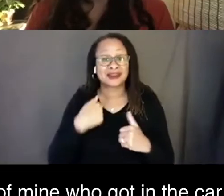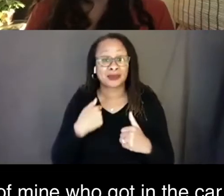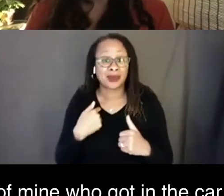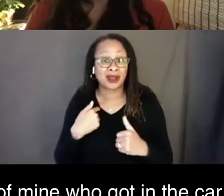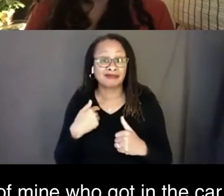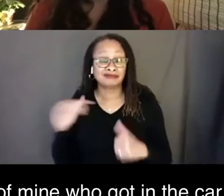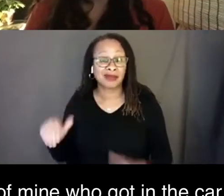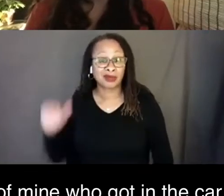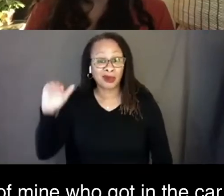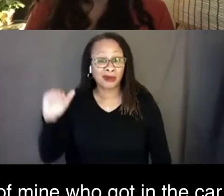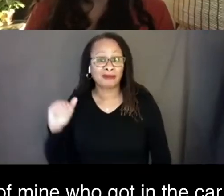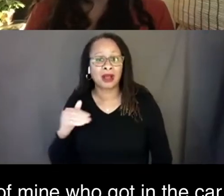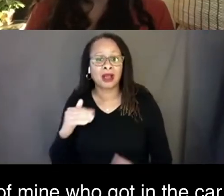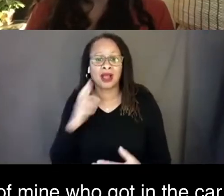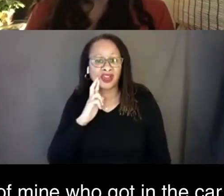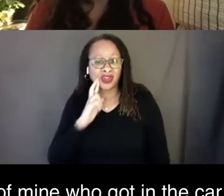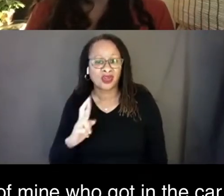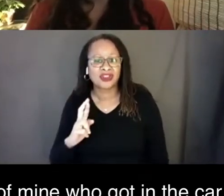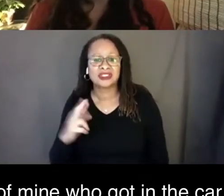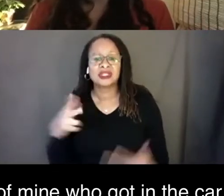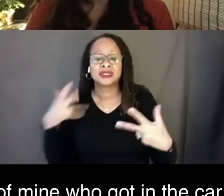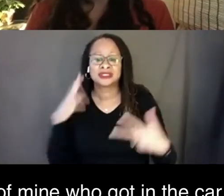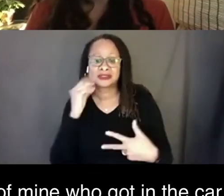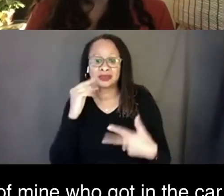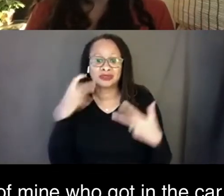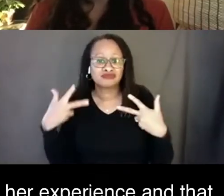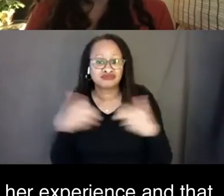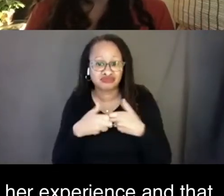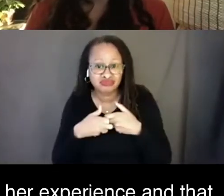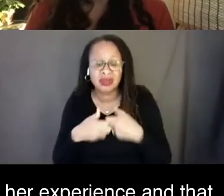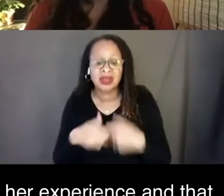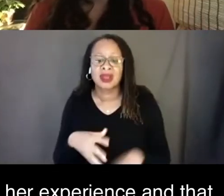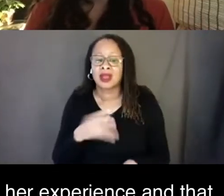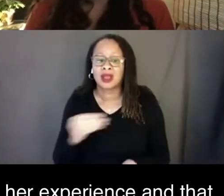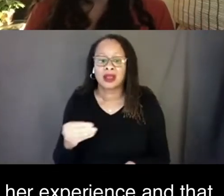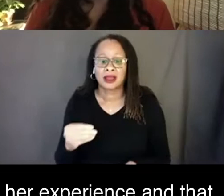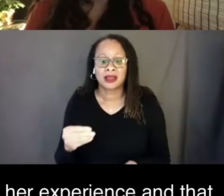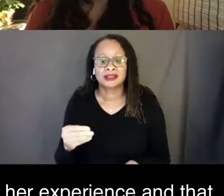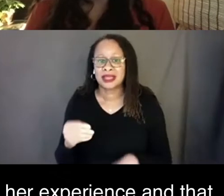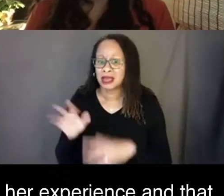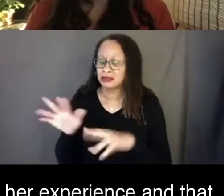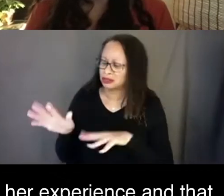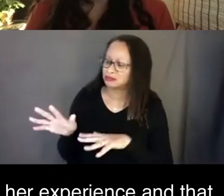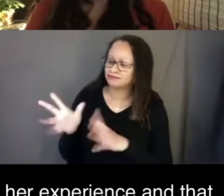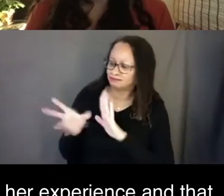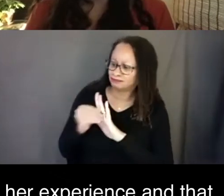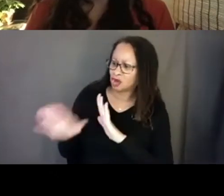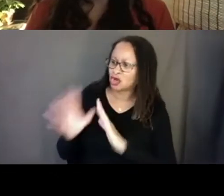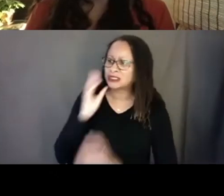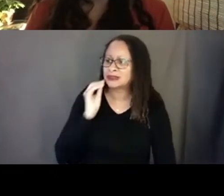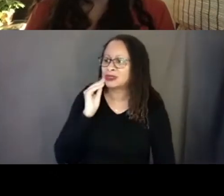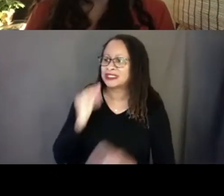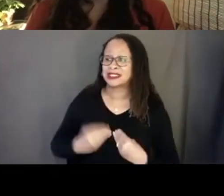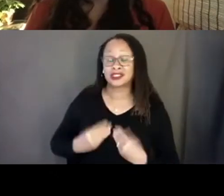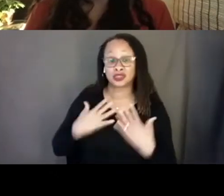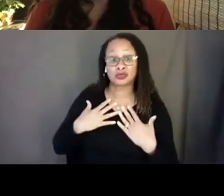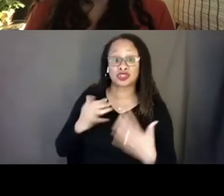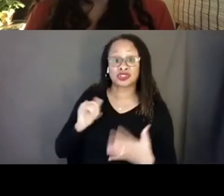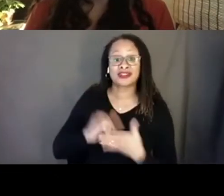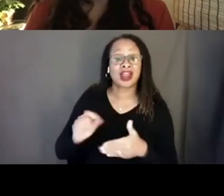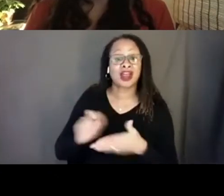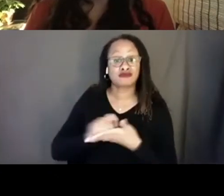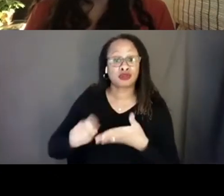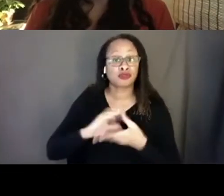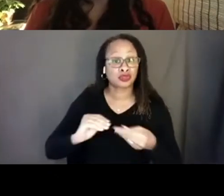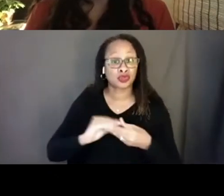who got in a car accident, and I was hearing her experience, and that was kind of inspiration that I wrote originally story